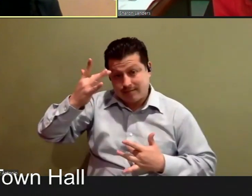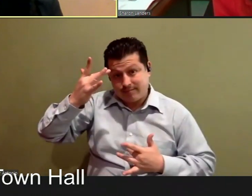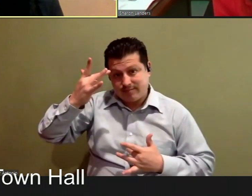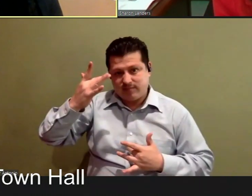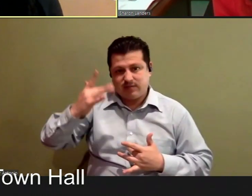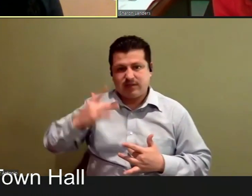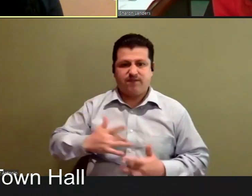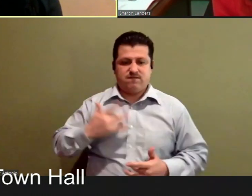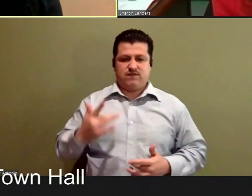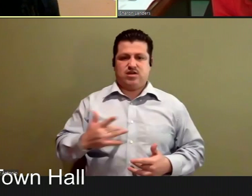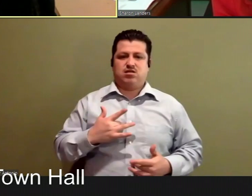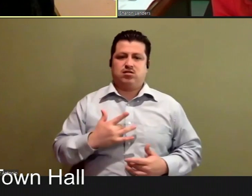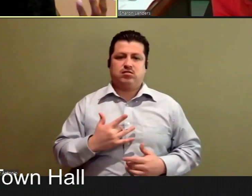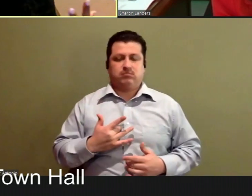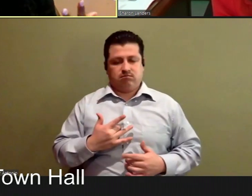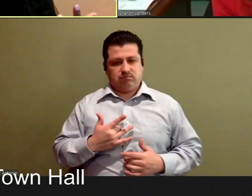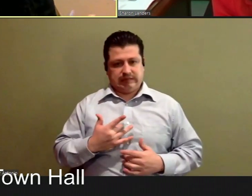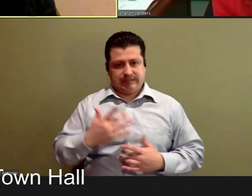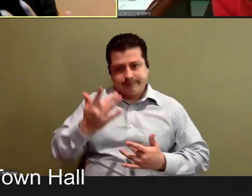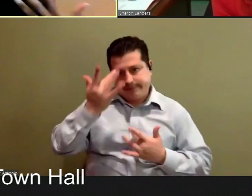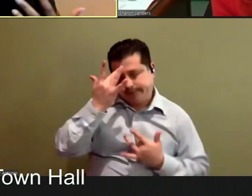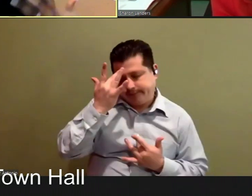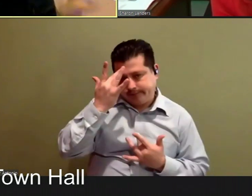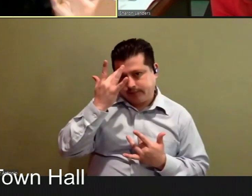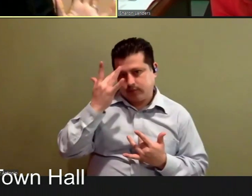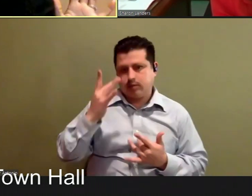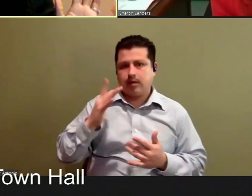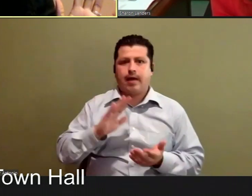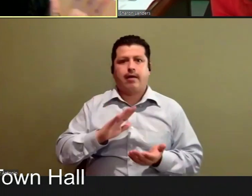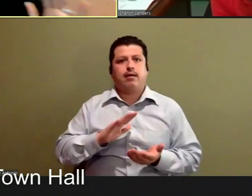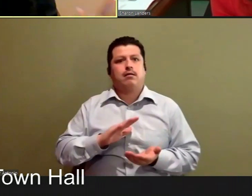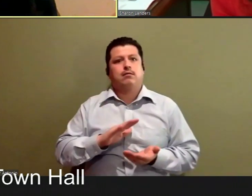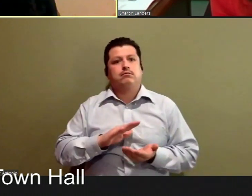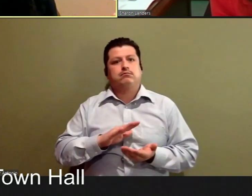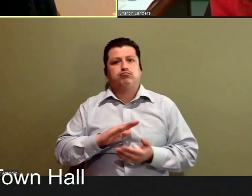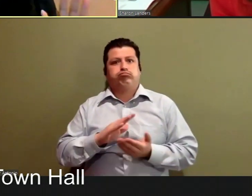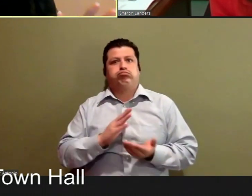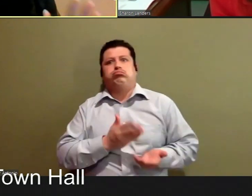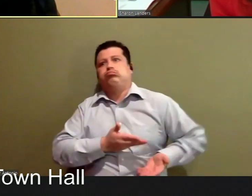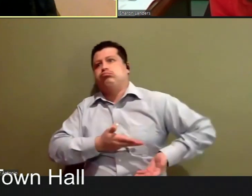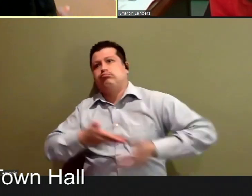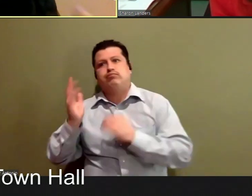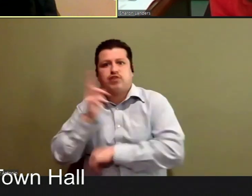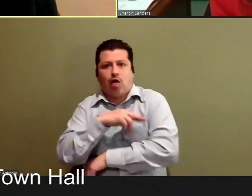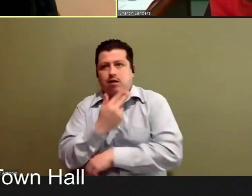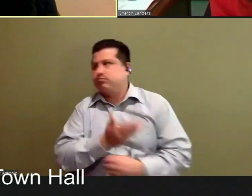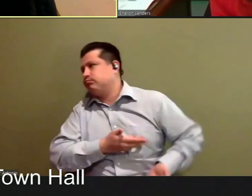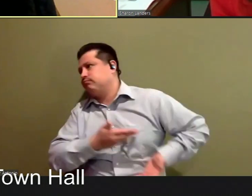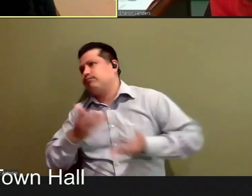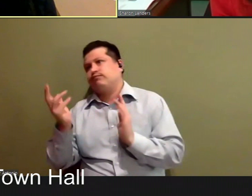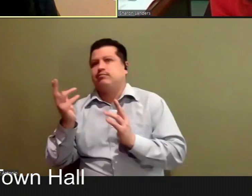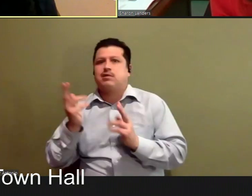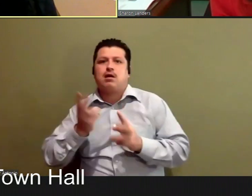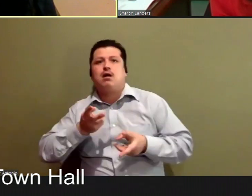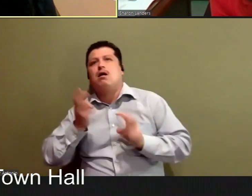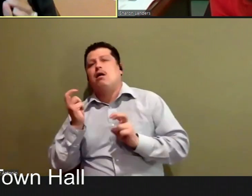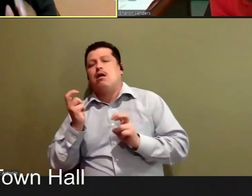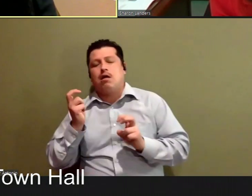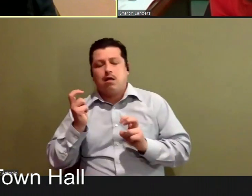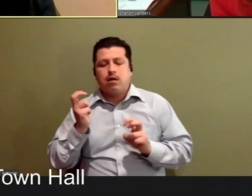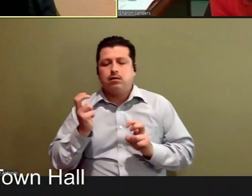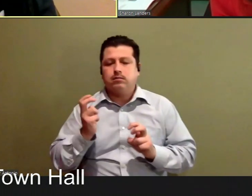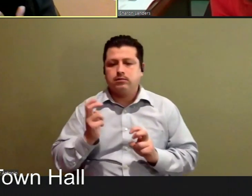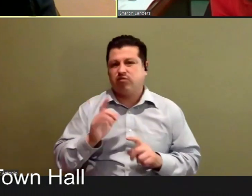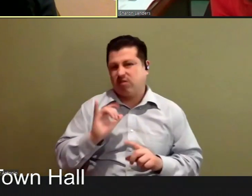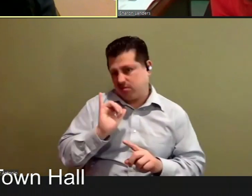suggest that it does, but it doesn't stop you from getting it. You just get it and you don't know, you feel fine. And that's what we want. That's the goal of the vaccine, is that you